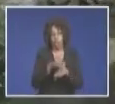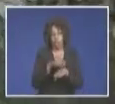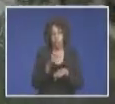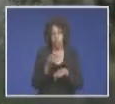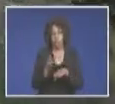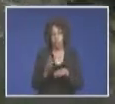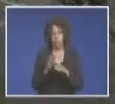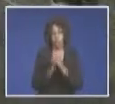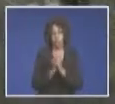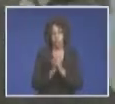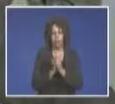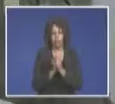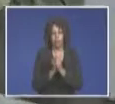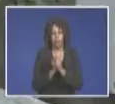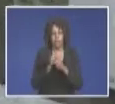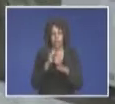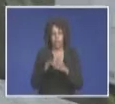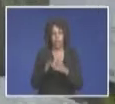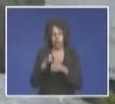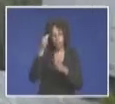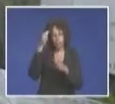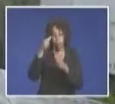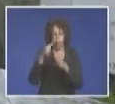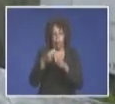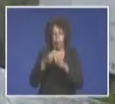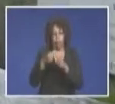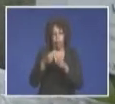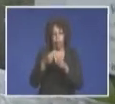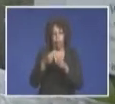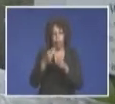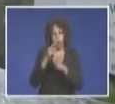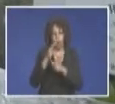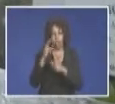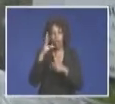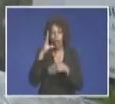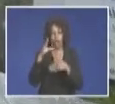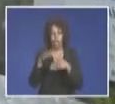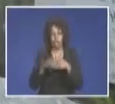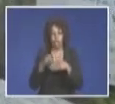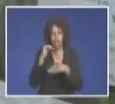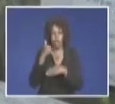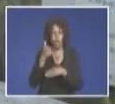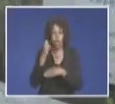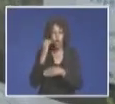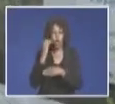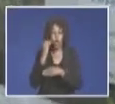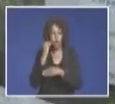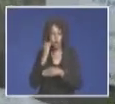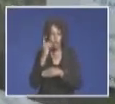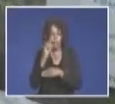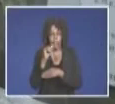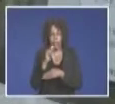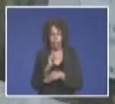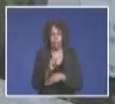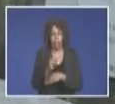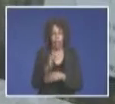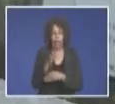with the nation left to cherish her memories are husband Kirk, daughter Odia, and mother